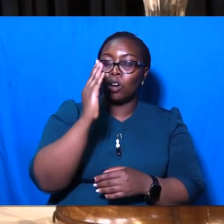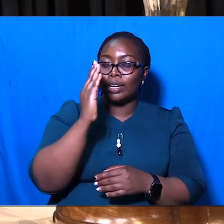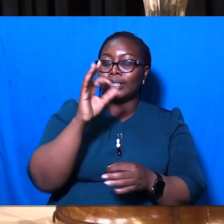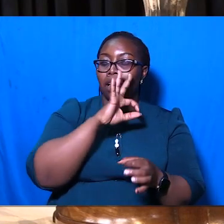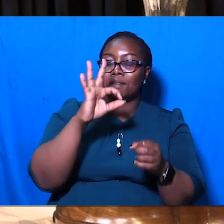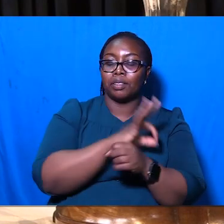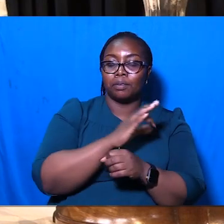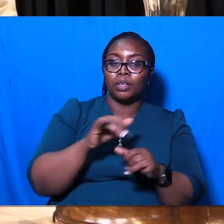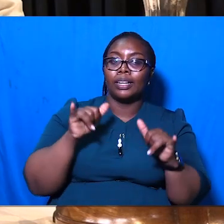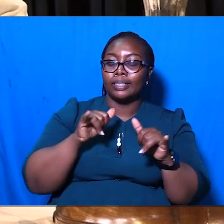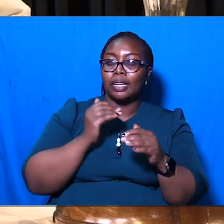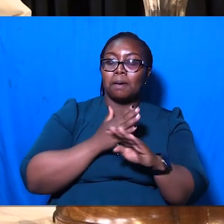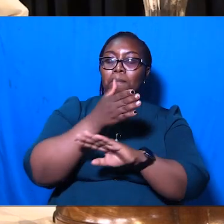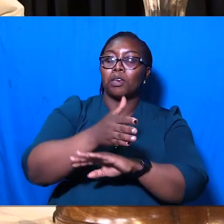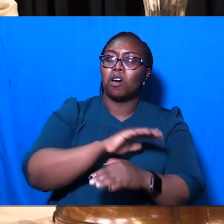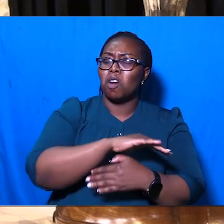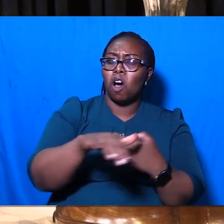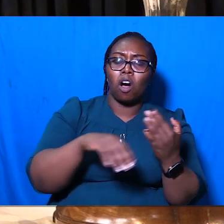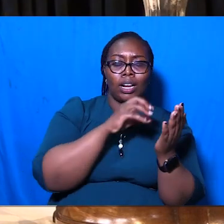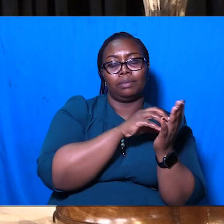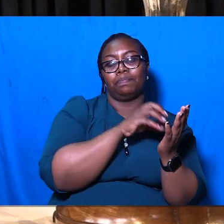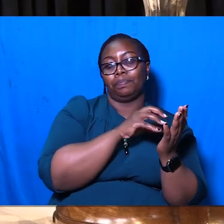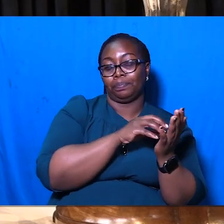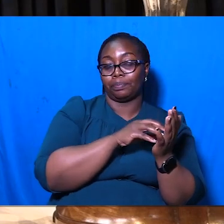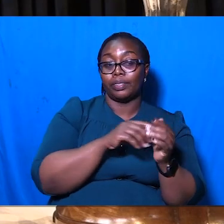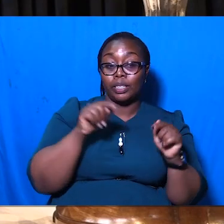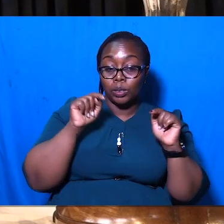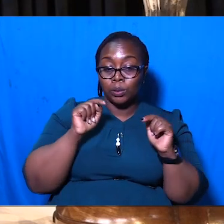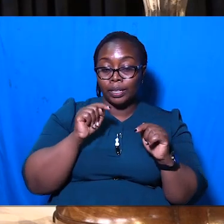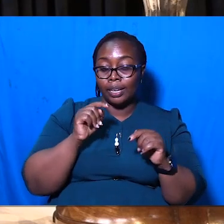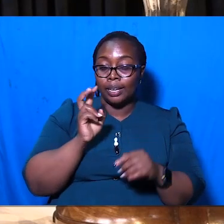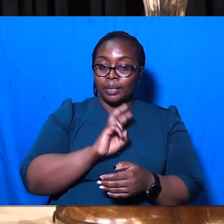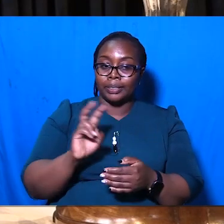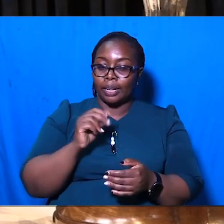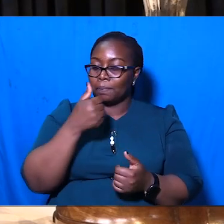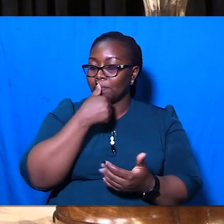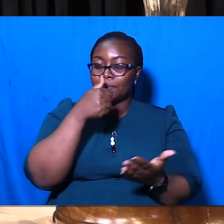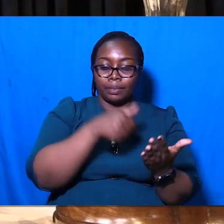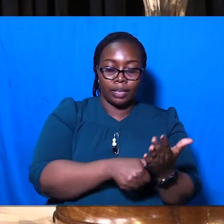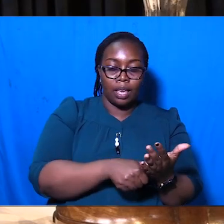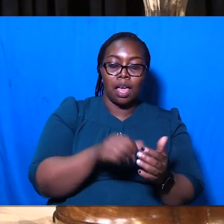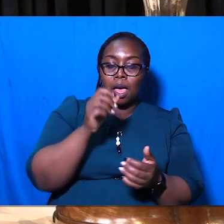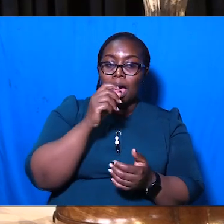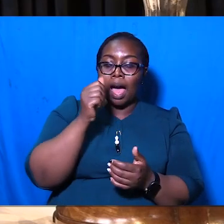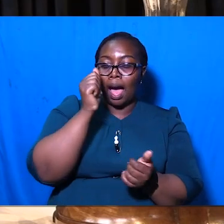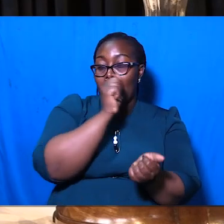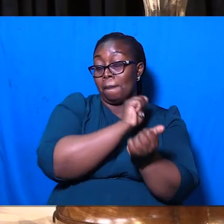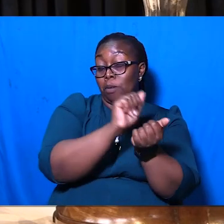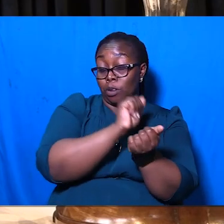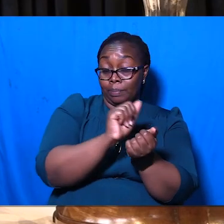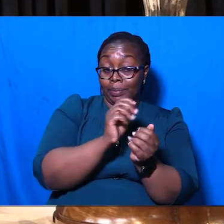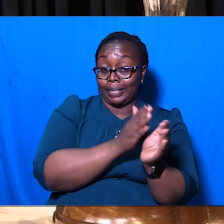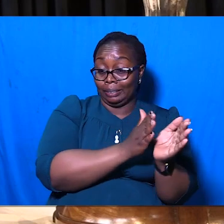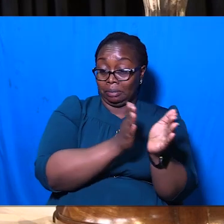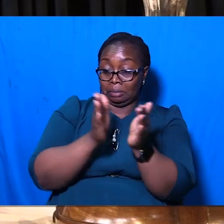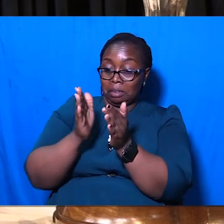Secondly, now we're going to Romans chapter 11, verse 11, and we're looking at another writing of Paul. Now, Paul shifts his focus to